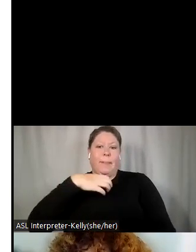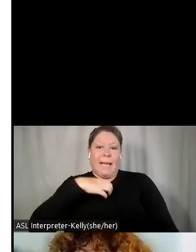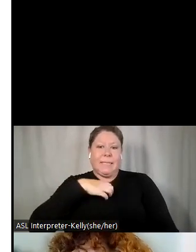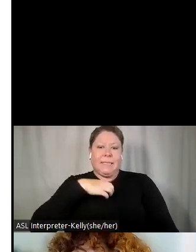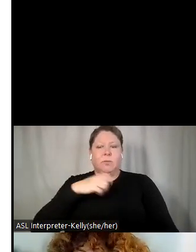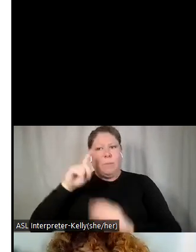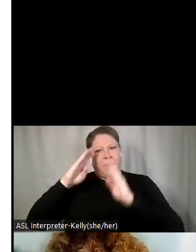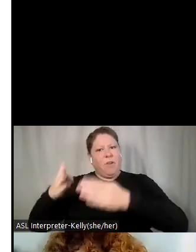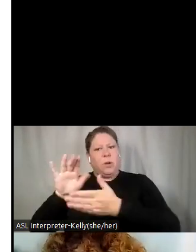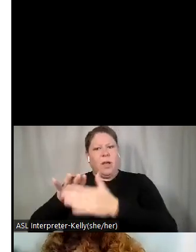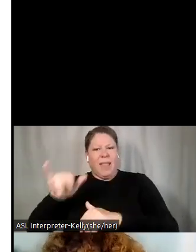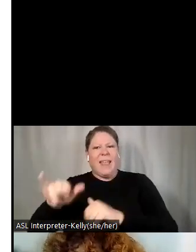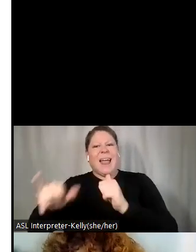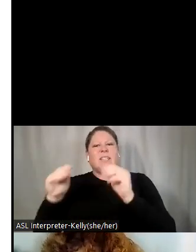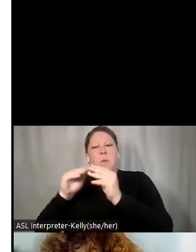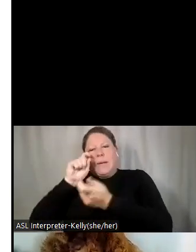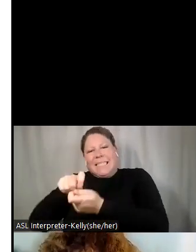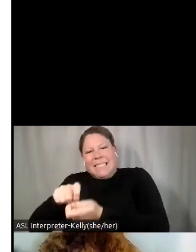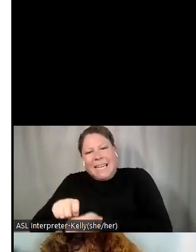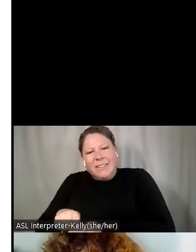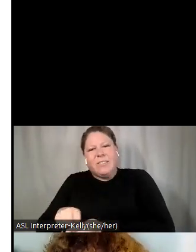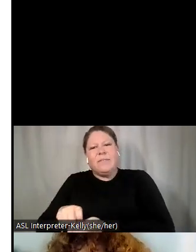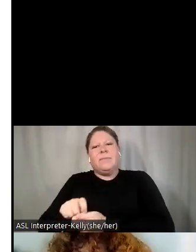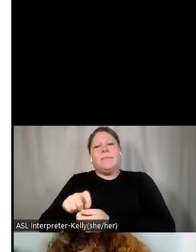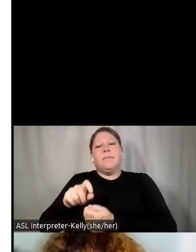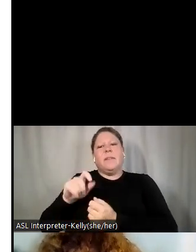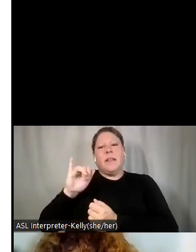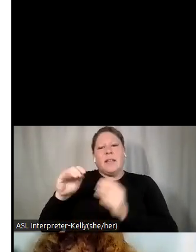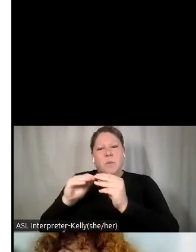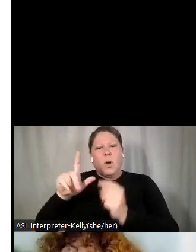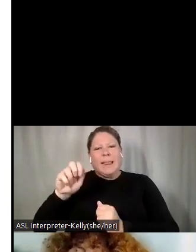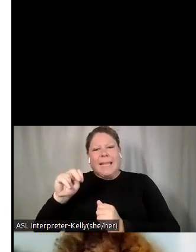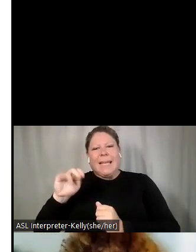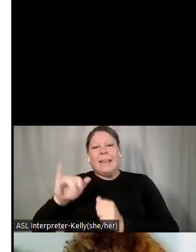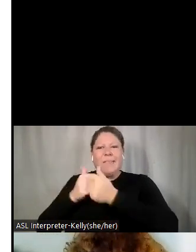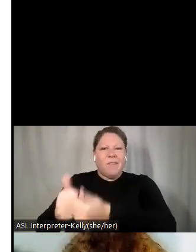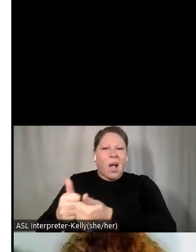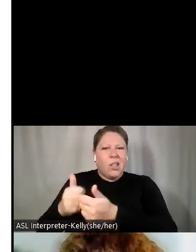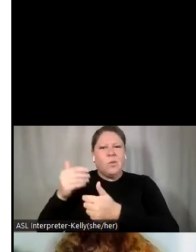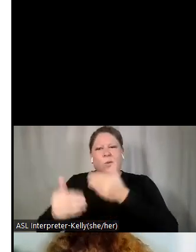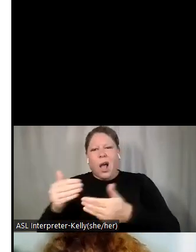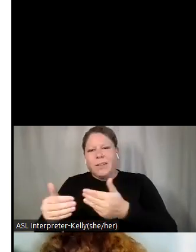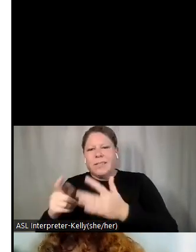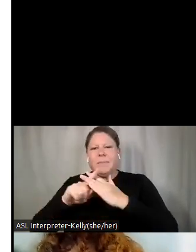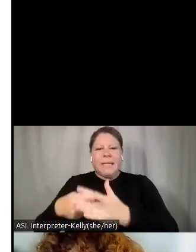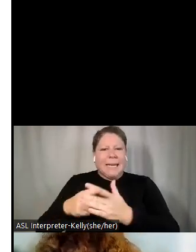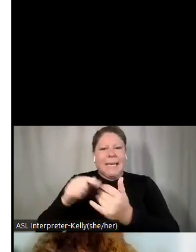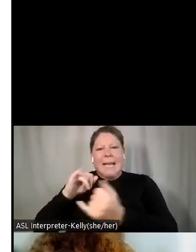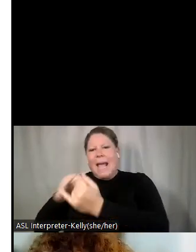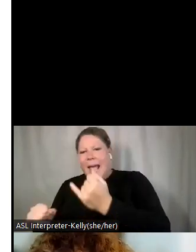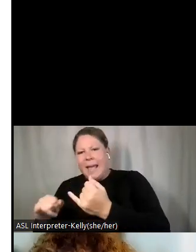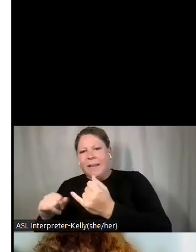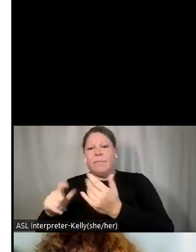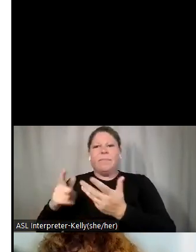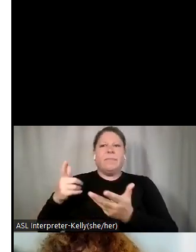This is where we're getting into more of the traditional lean value stream of like following a process from beginning to end and finding the customer in